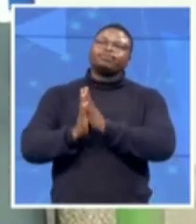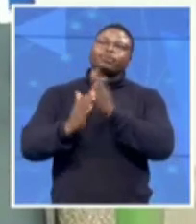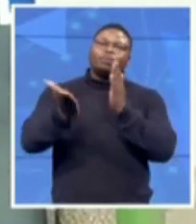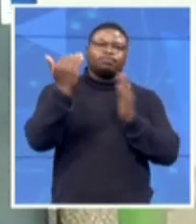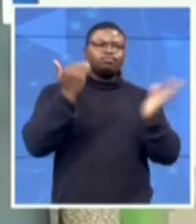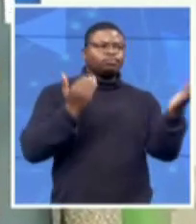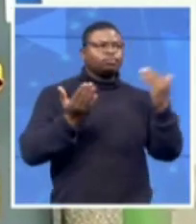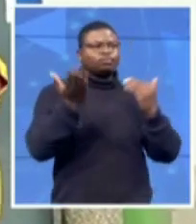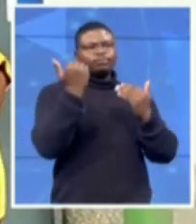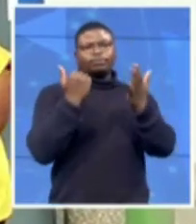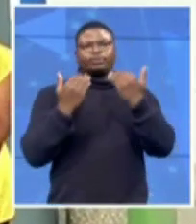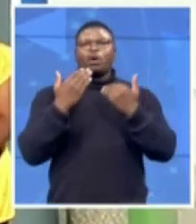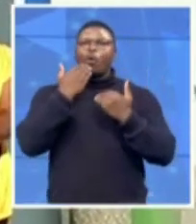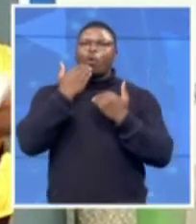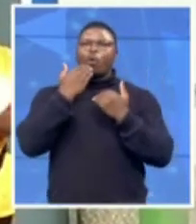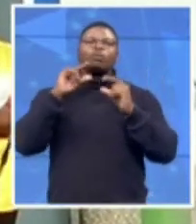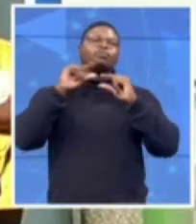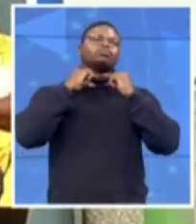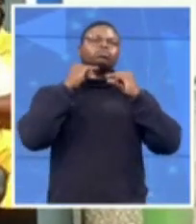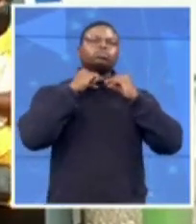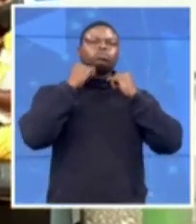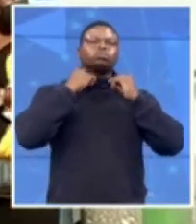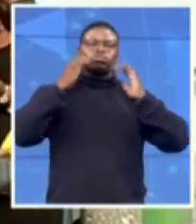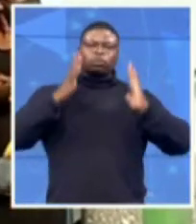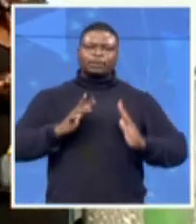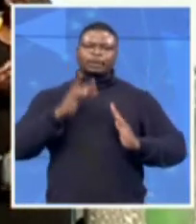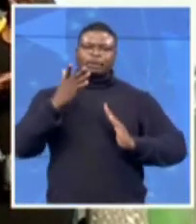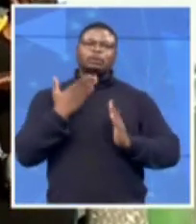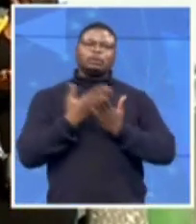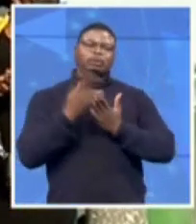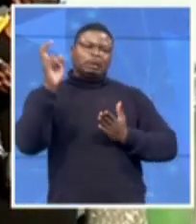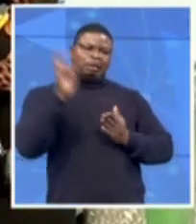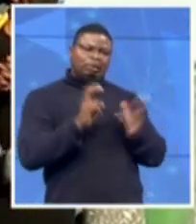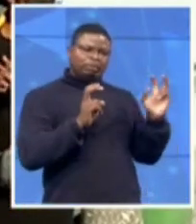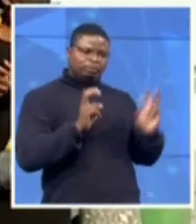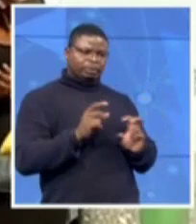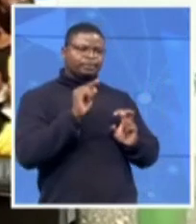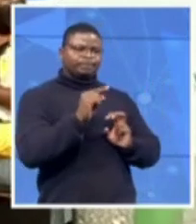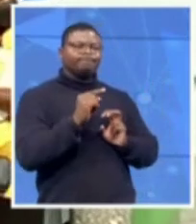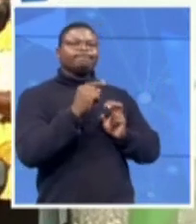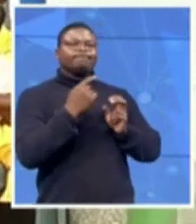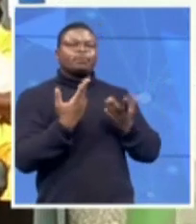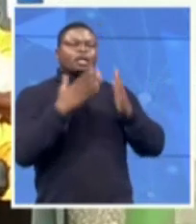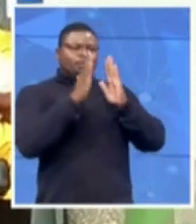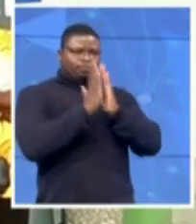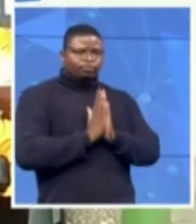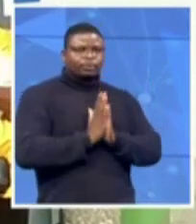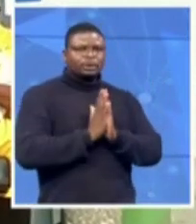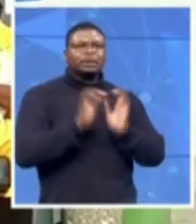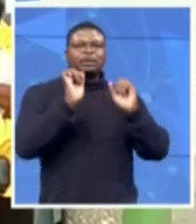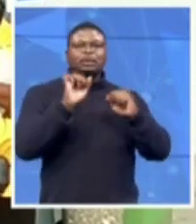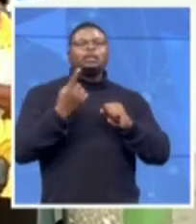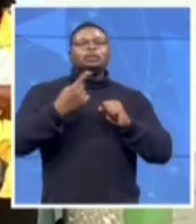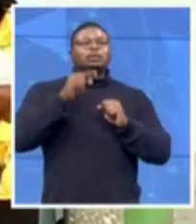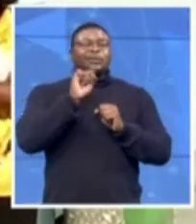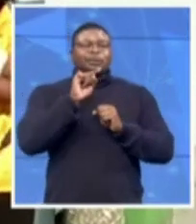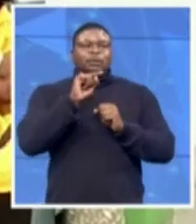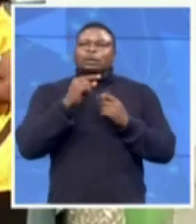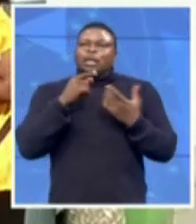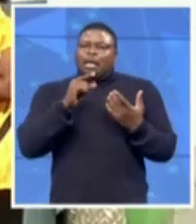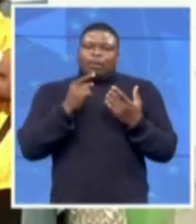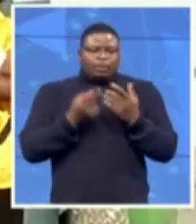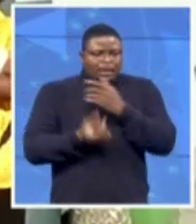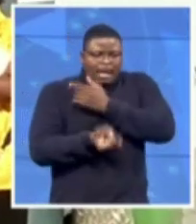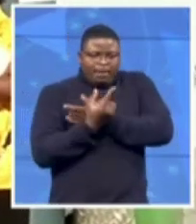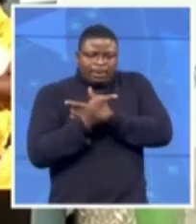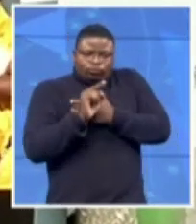totally believed that with this calamity, there is no way that we can go through without prayer. So today, it's a day of prayer. It's